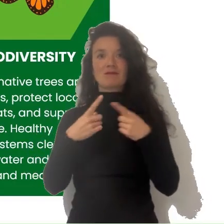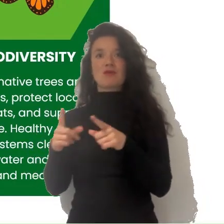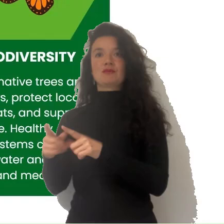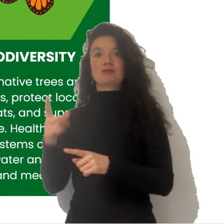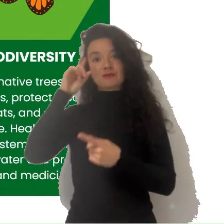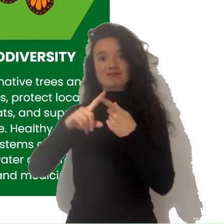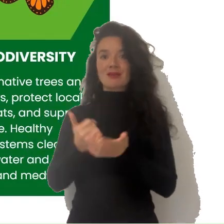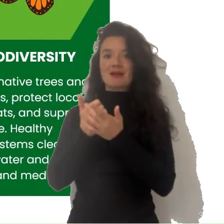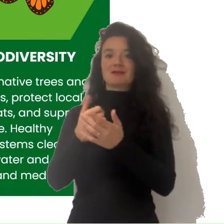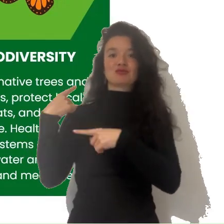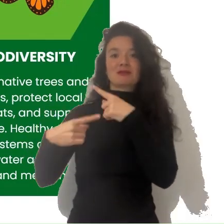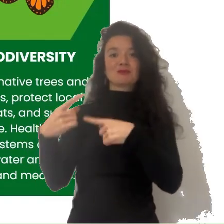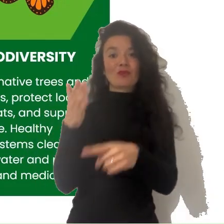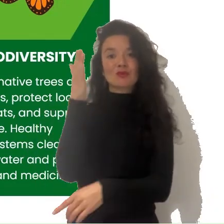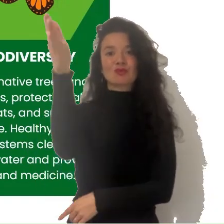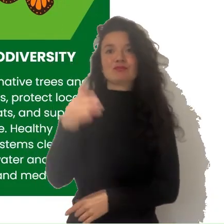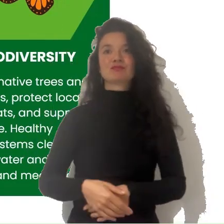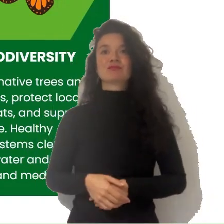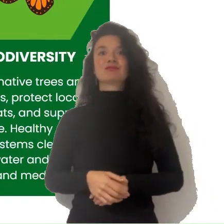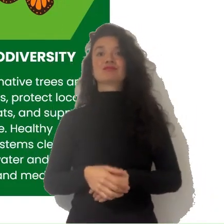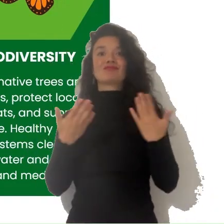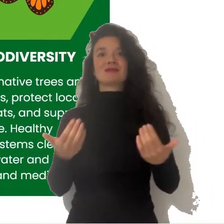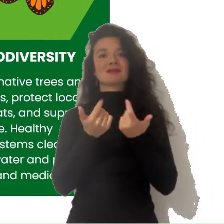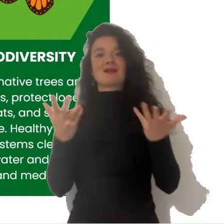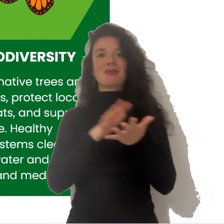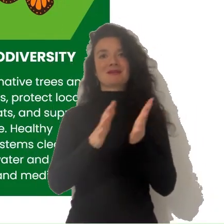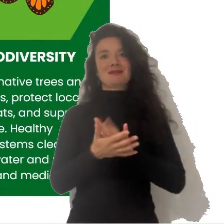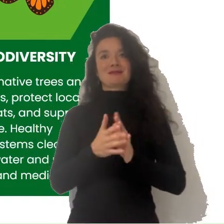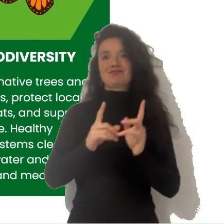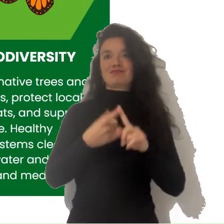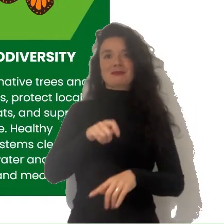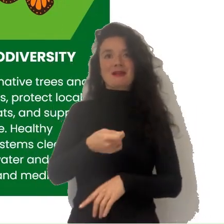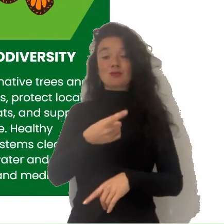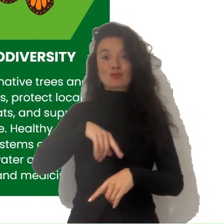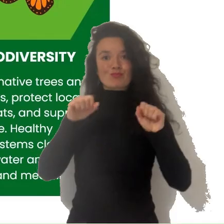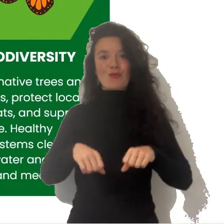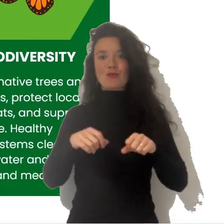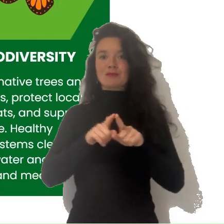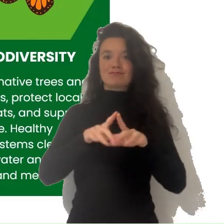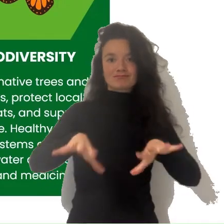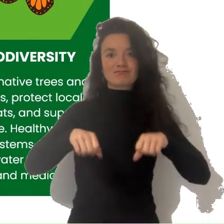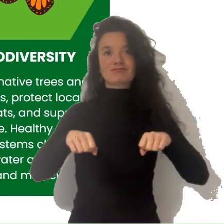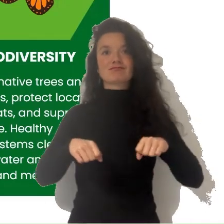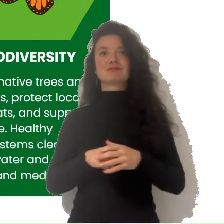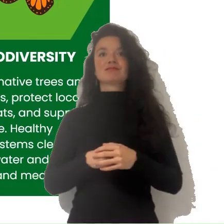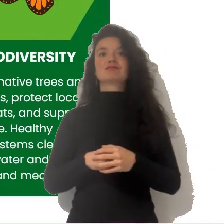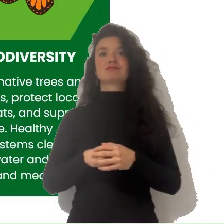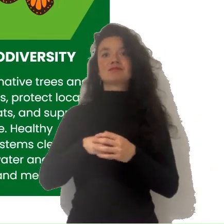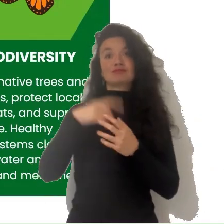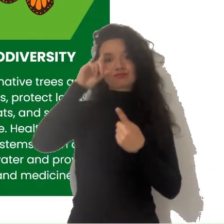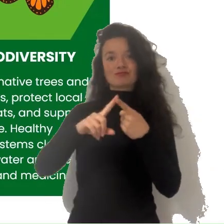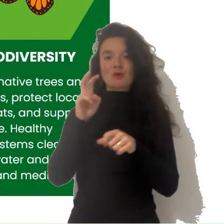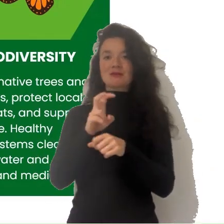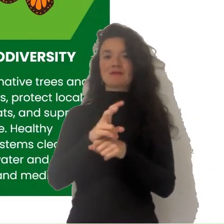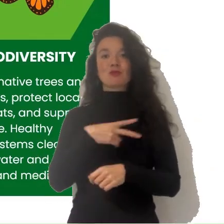day make the difference in our daily habits, so we will help the future generation. Here